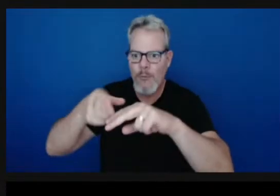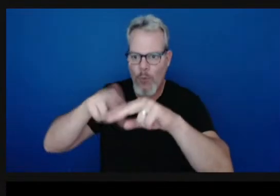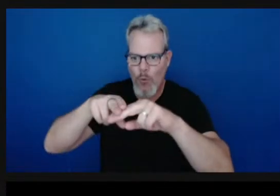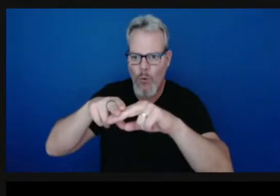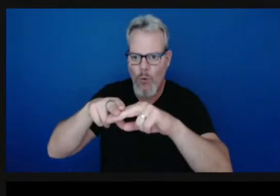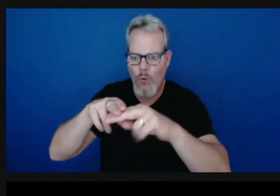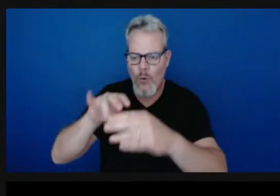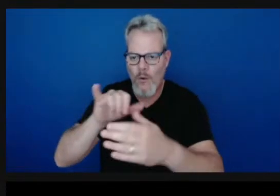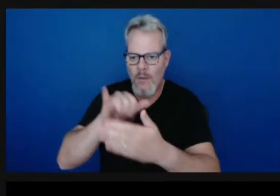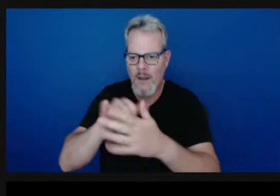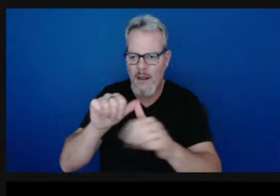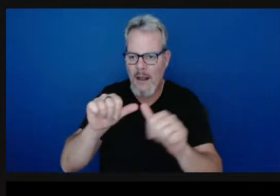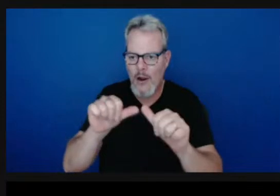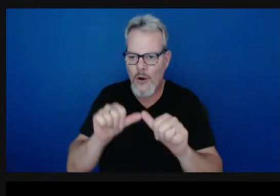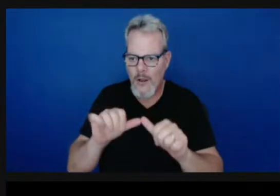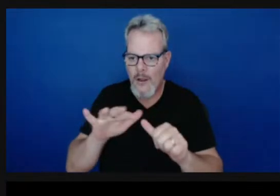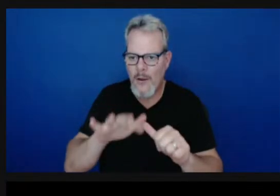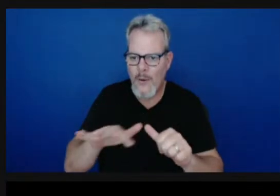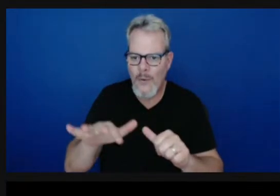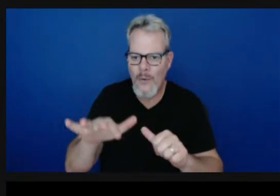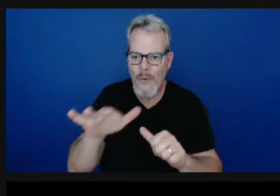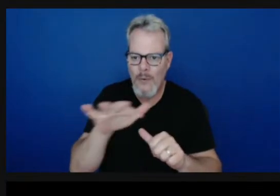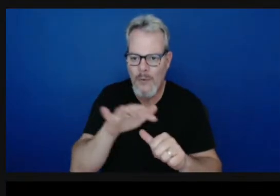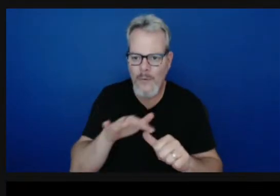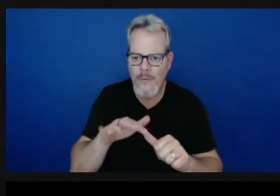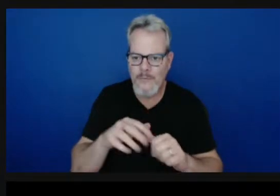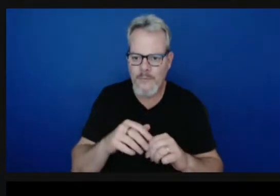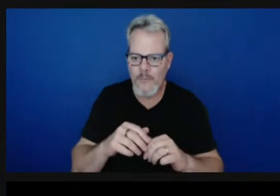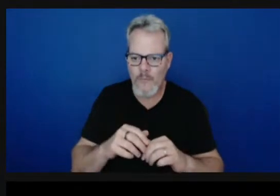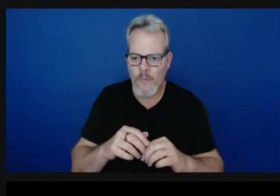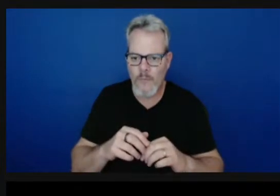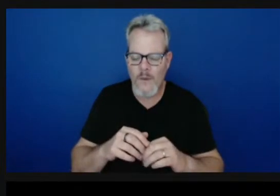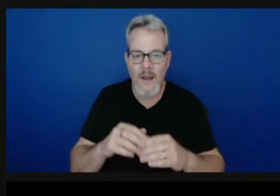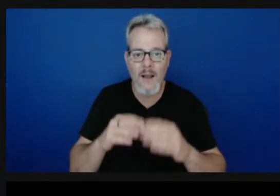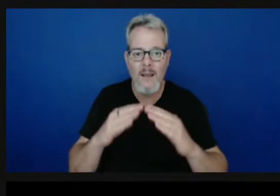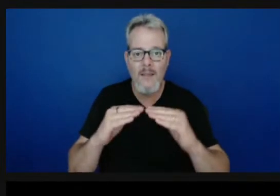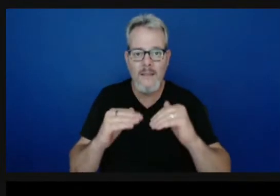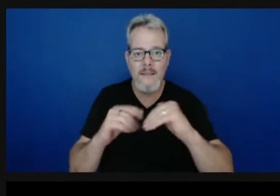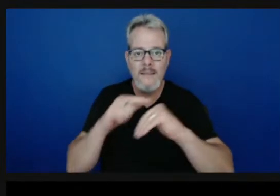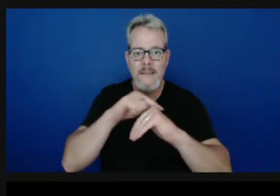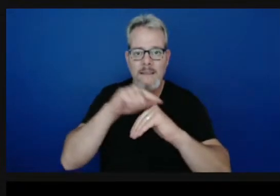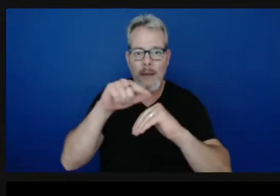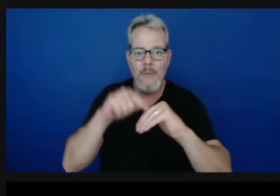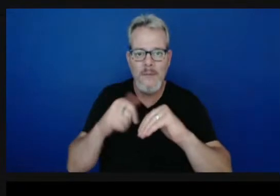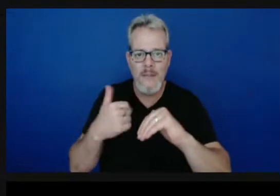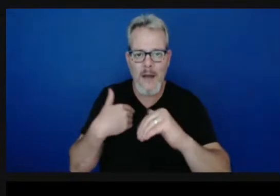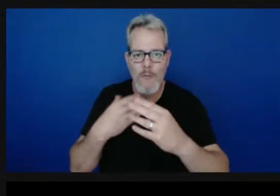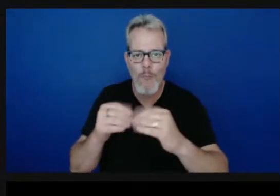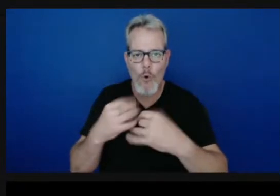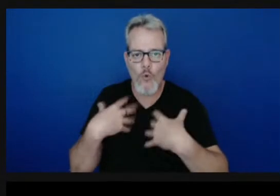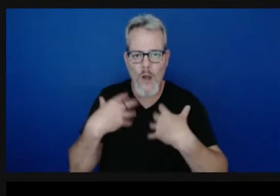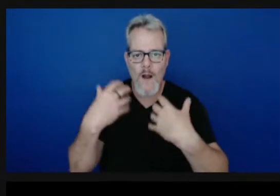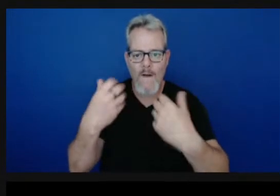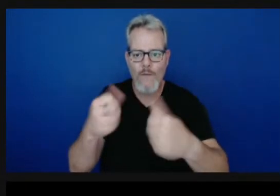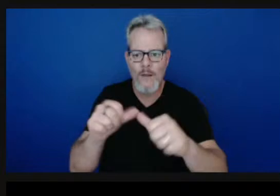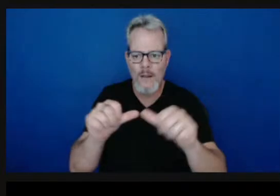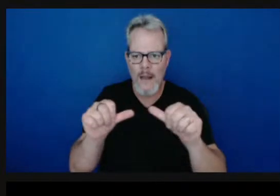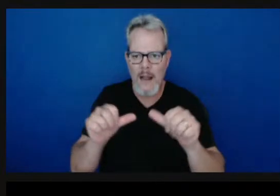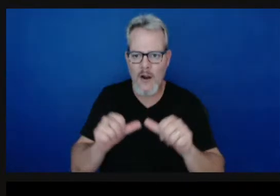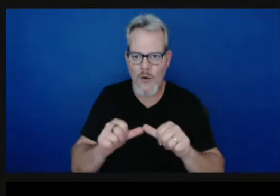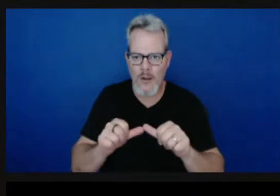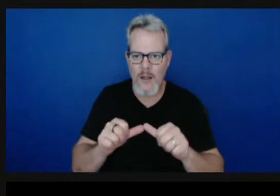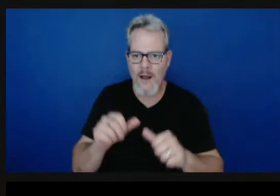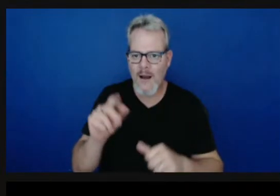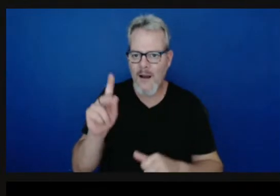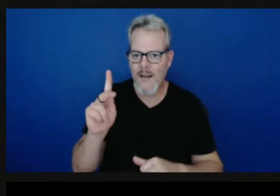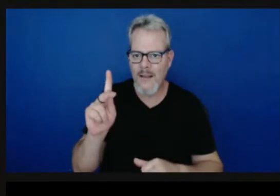summit, the more recovery there has been in the southwest area here. Kipukanene, you can see,